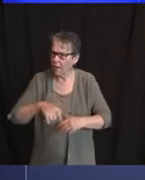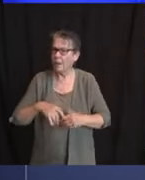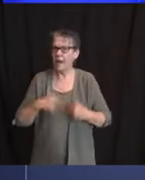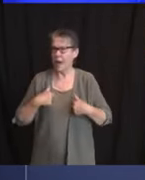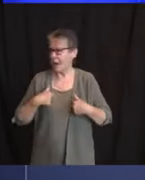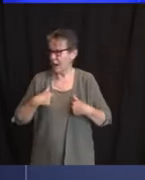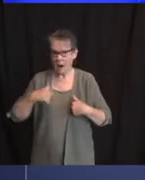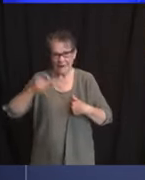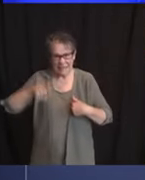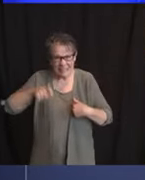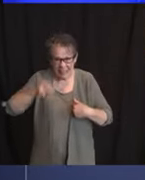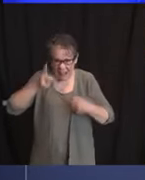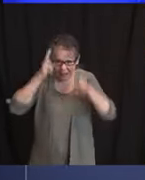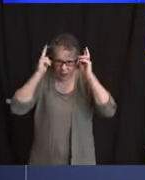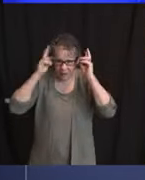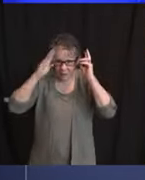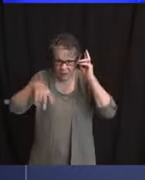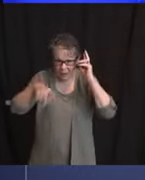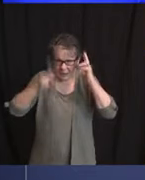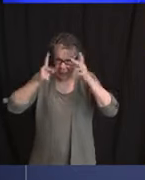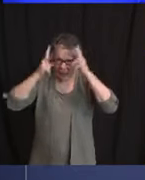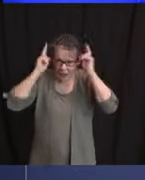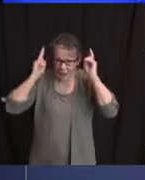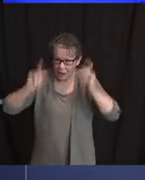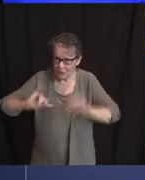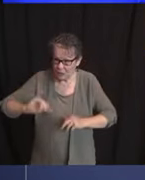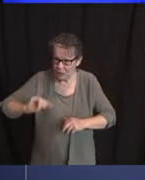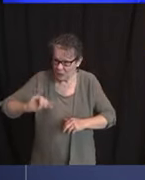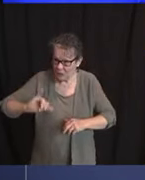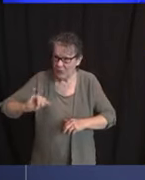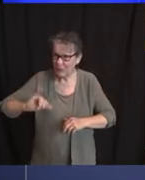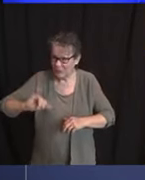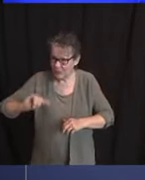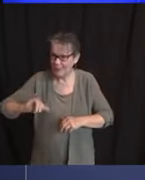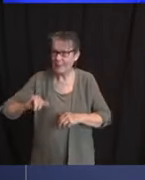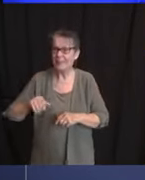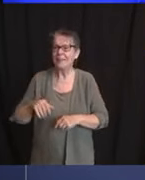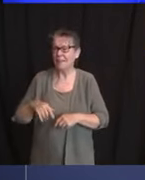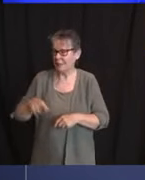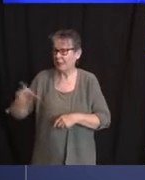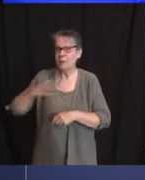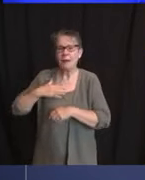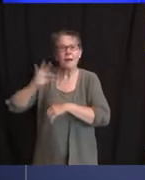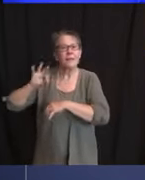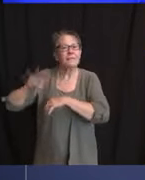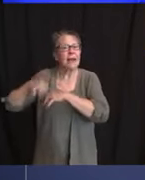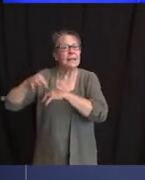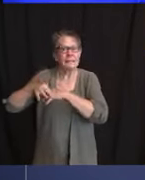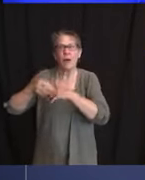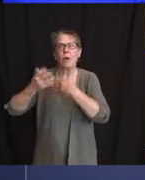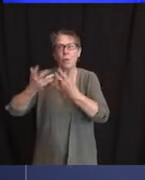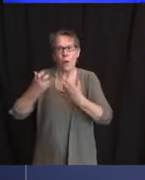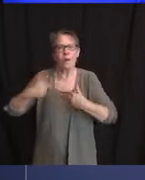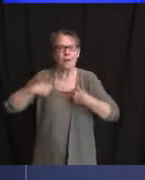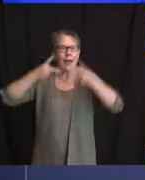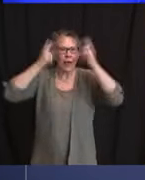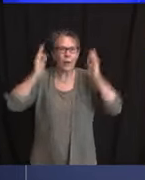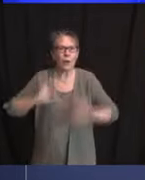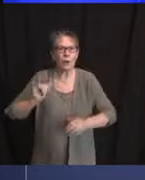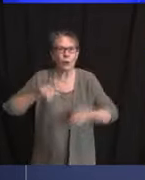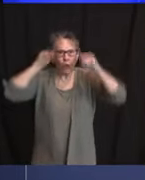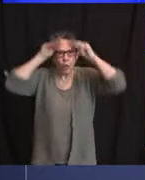normal is through testing. That's why we need a national strategy for widespread testing so that everyone